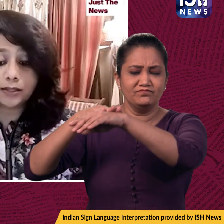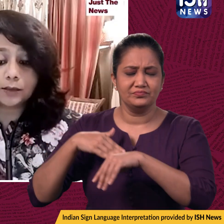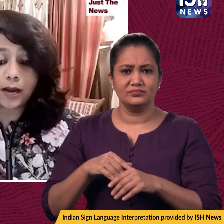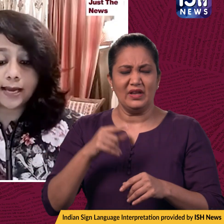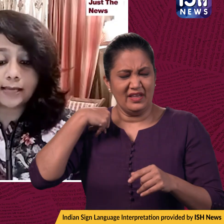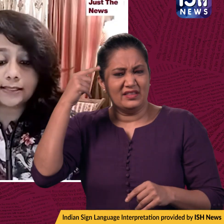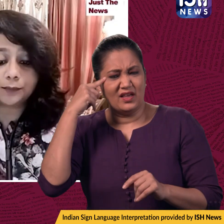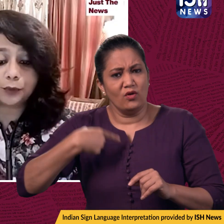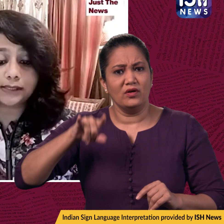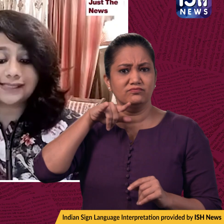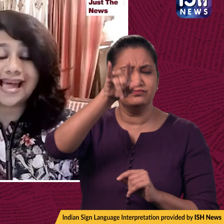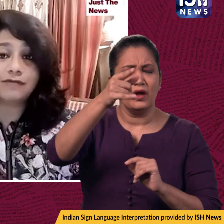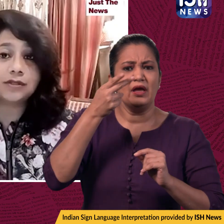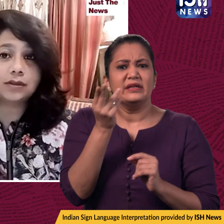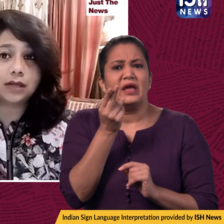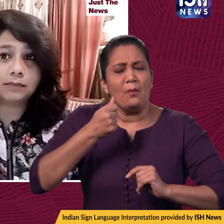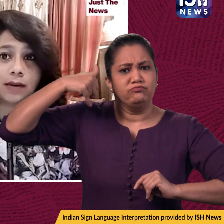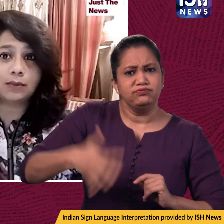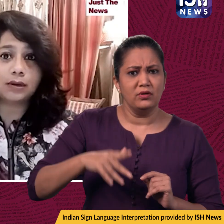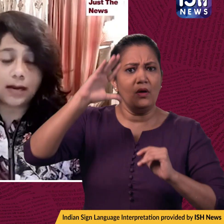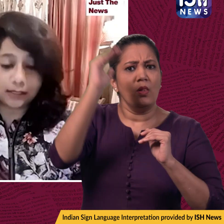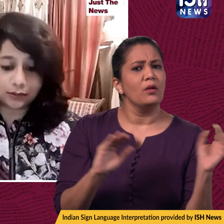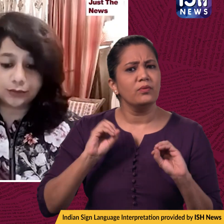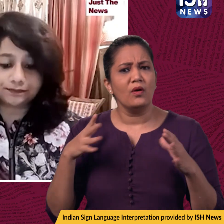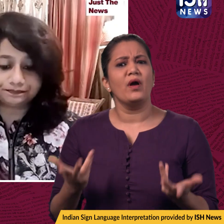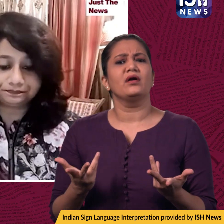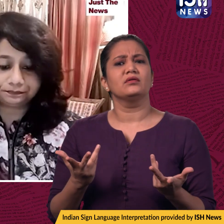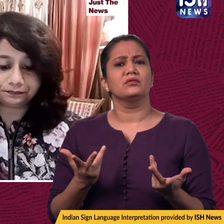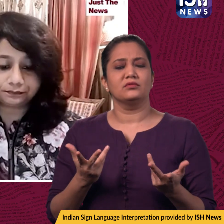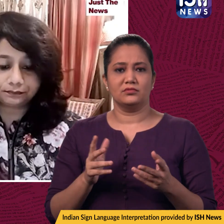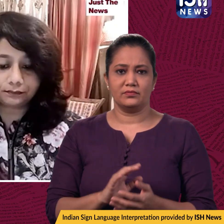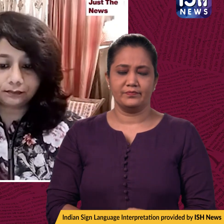"Ever wondered why air ticket prices haven't come down?" End quote.